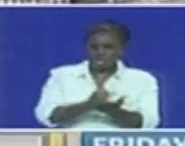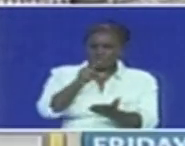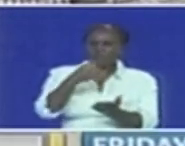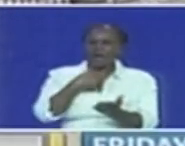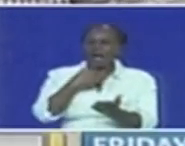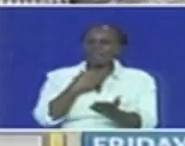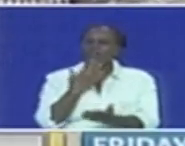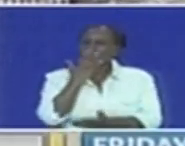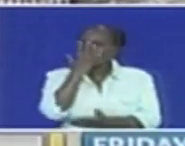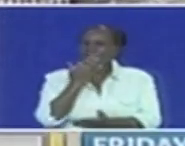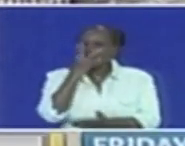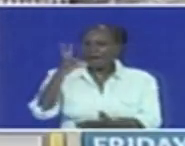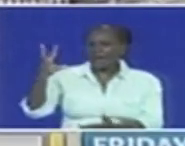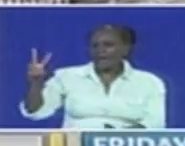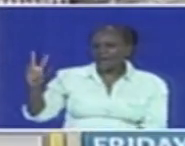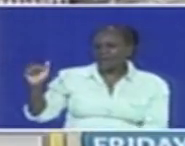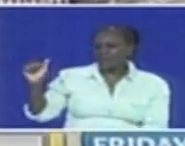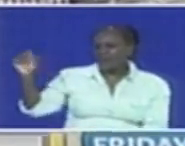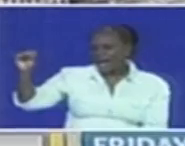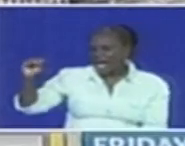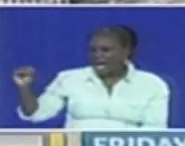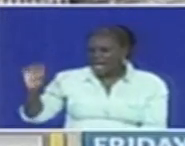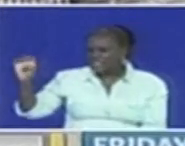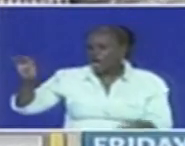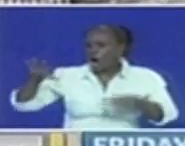flowers? Is it a vase or a vase?